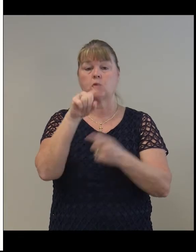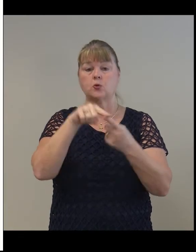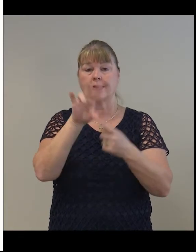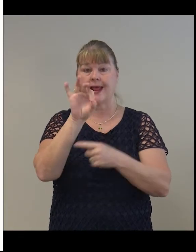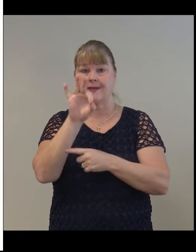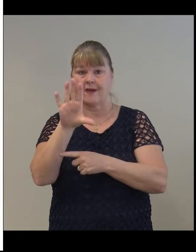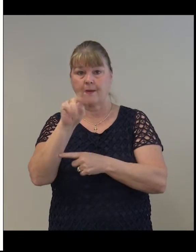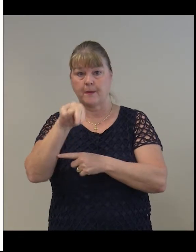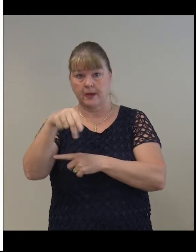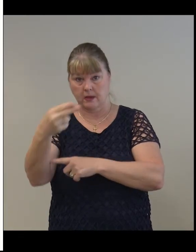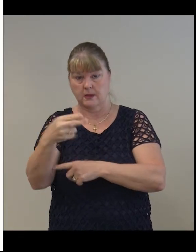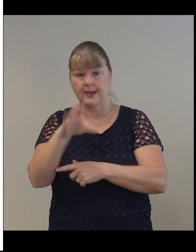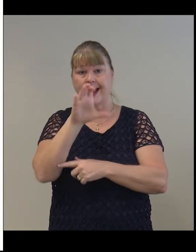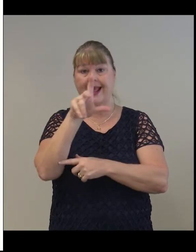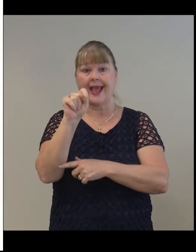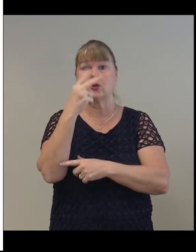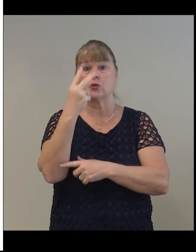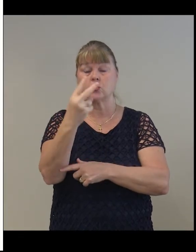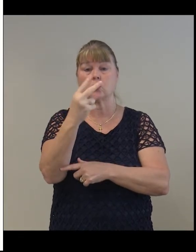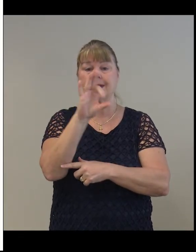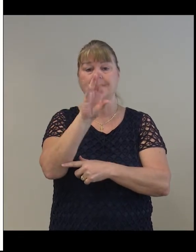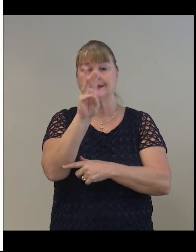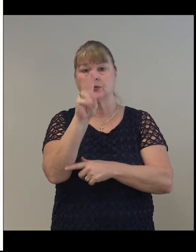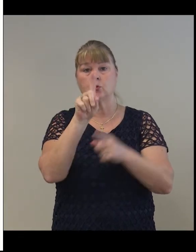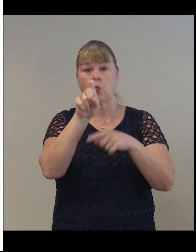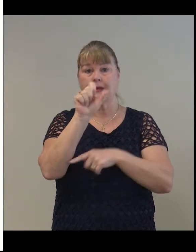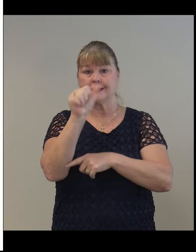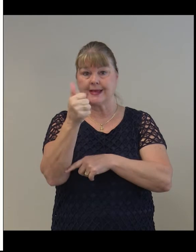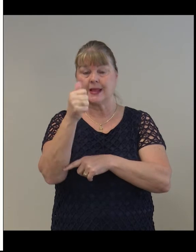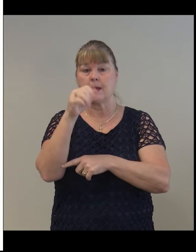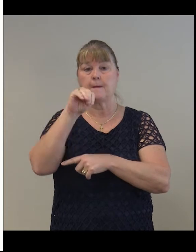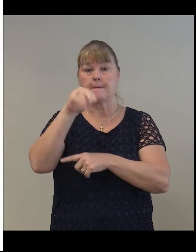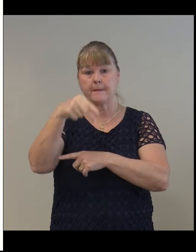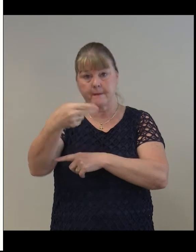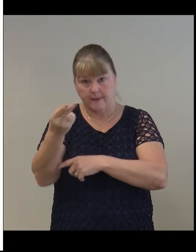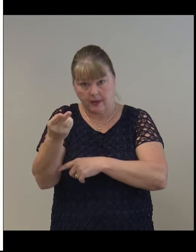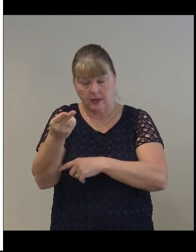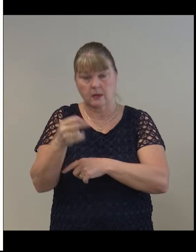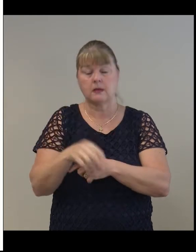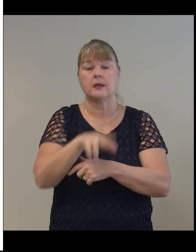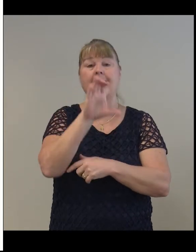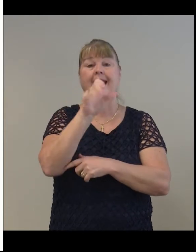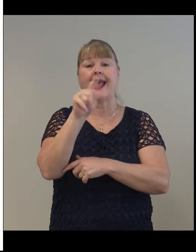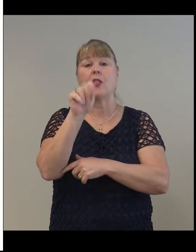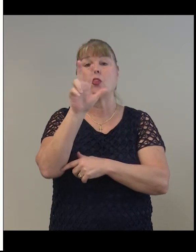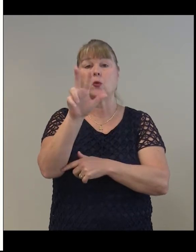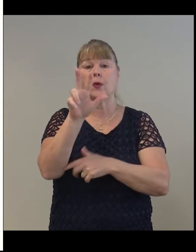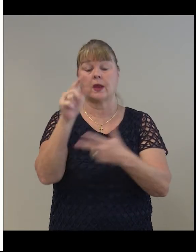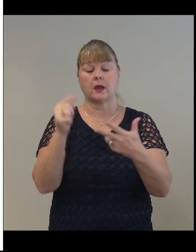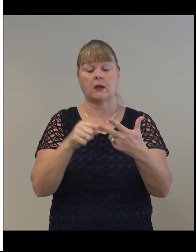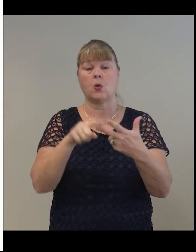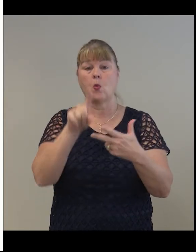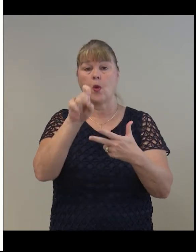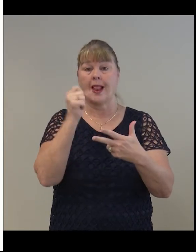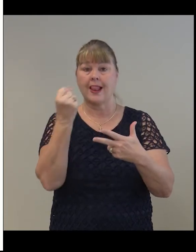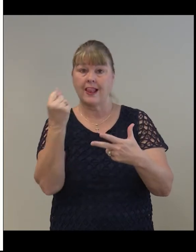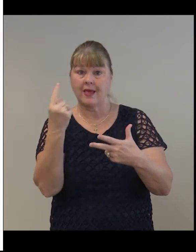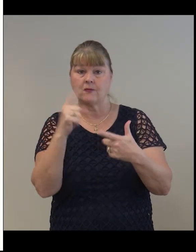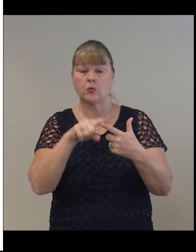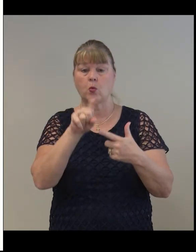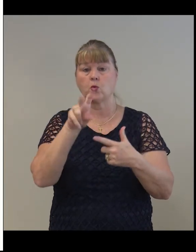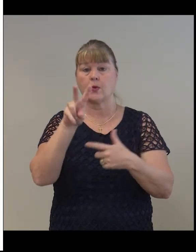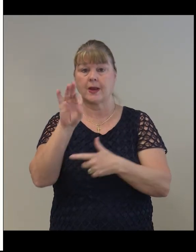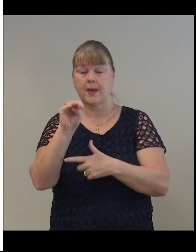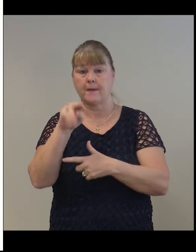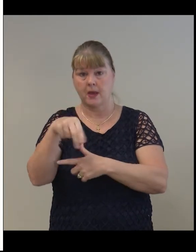2, 96 to 110 miles per hour. Category 3, 111 to 129 miles per